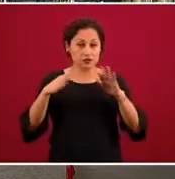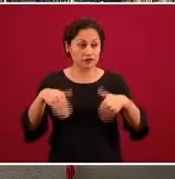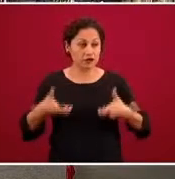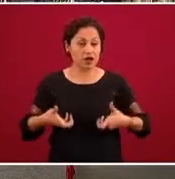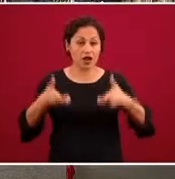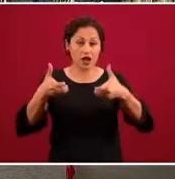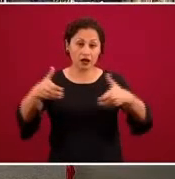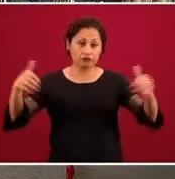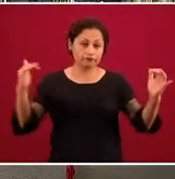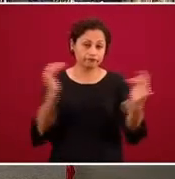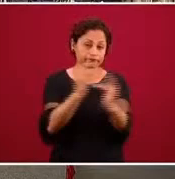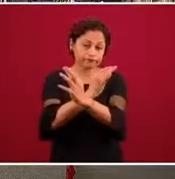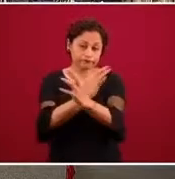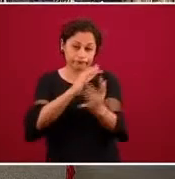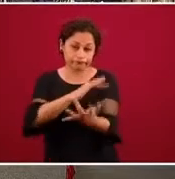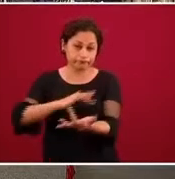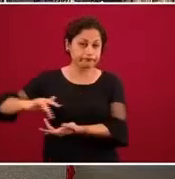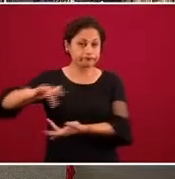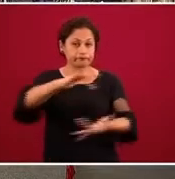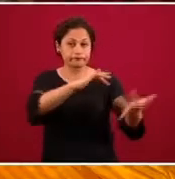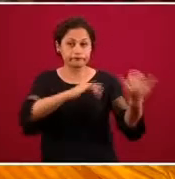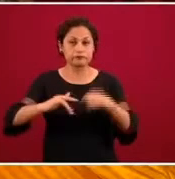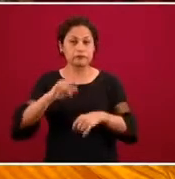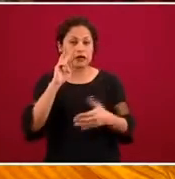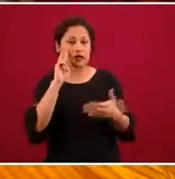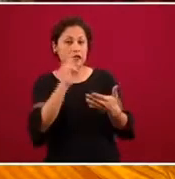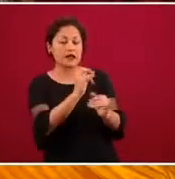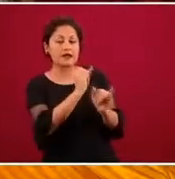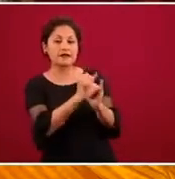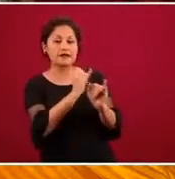say that today we saw more.